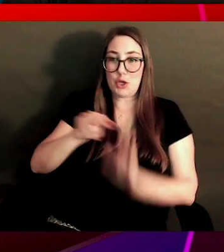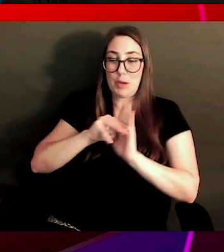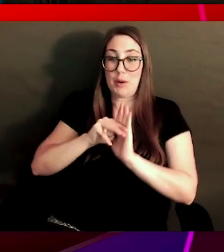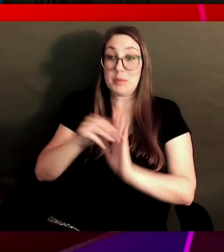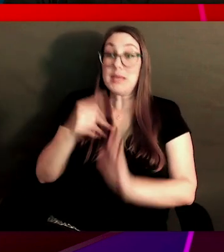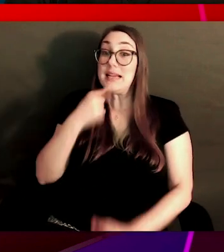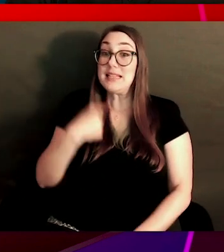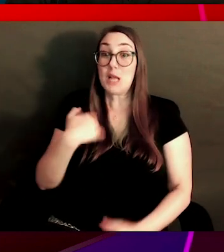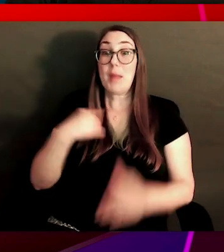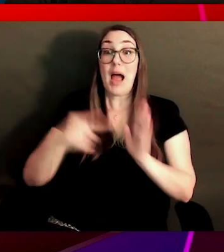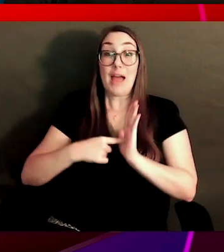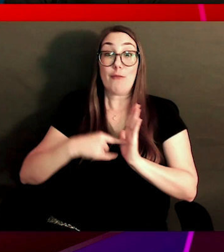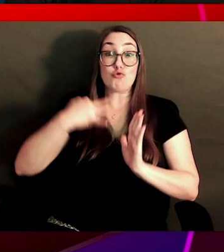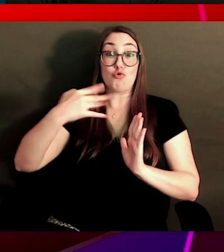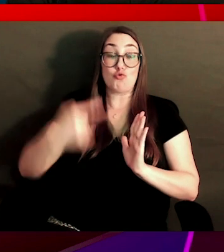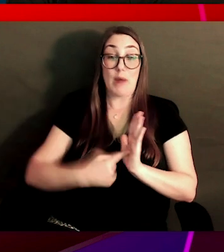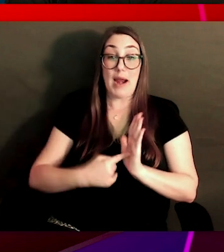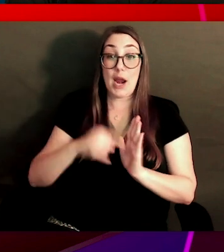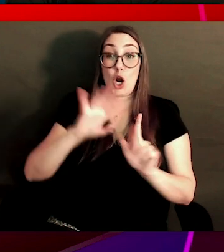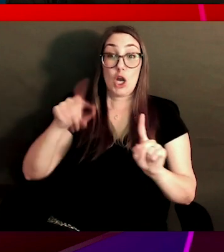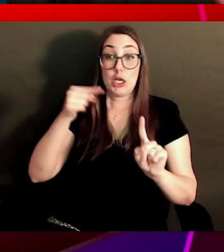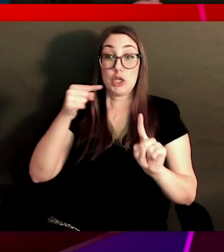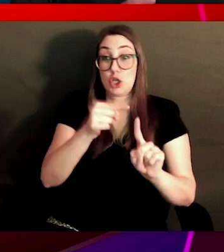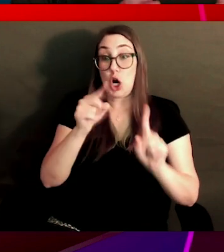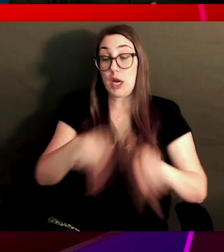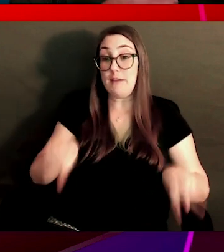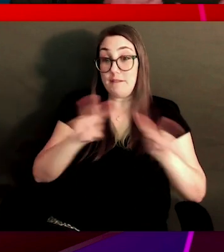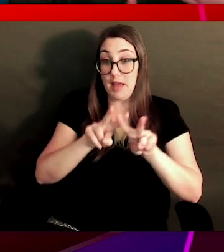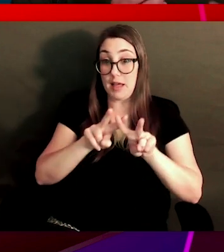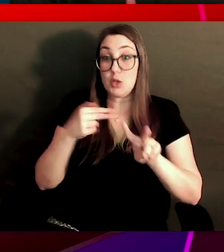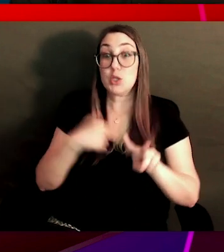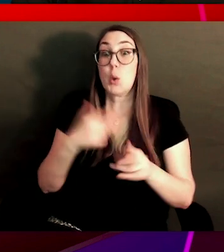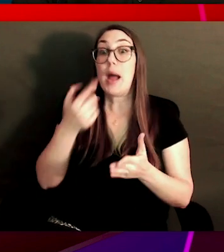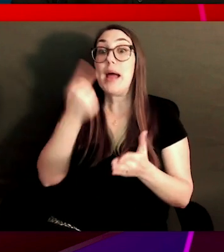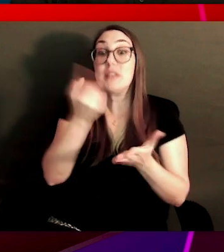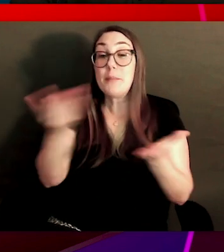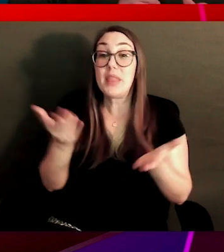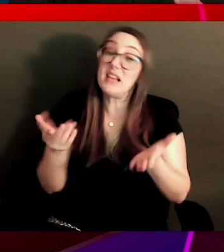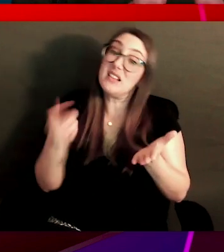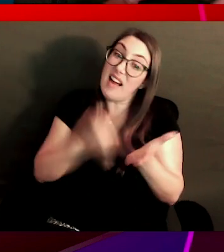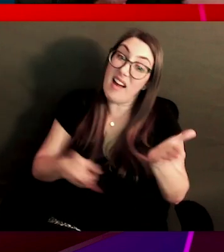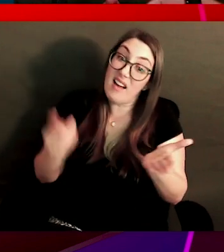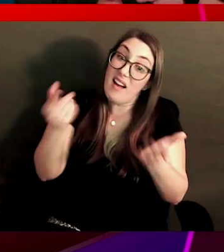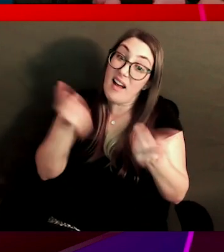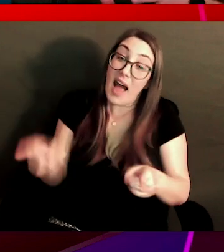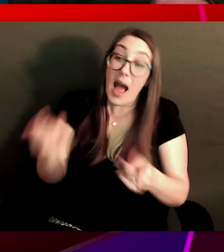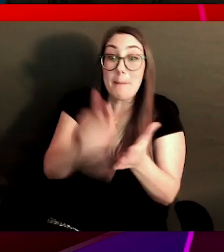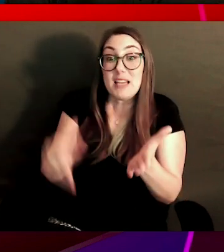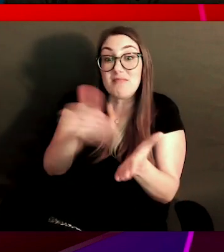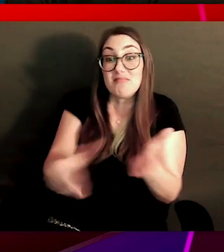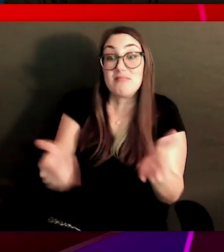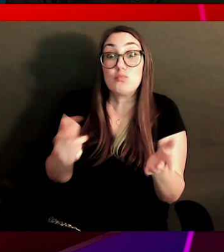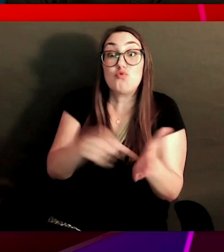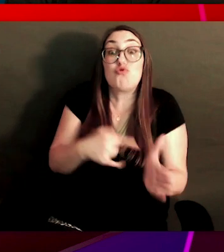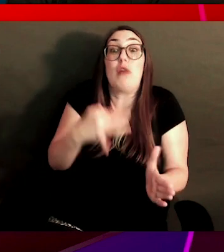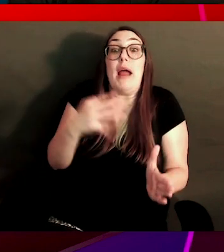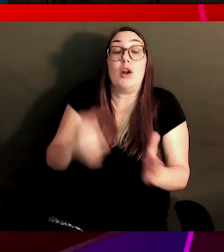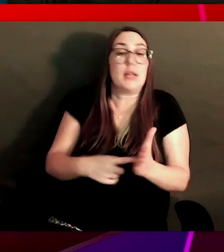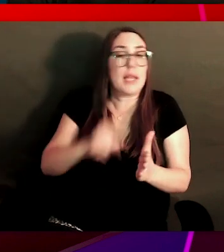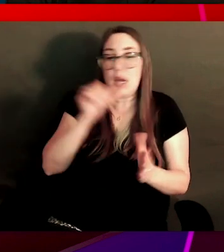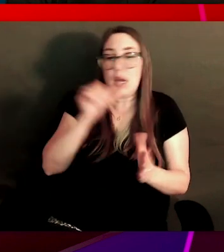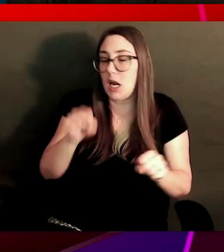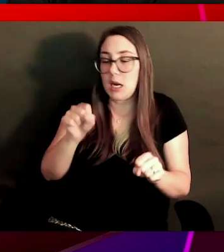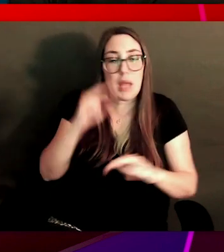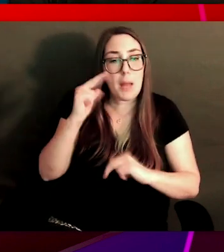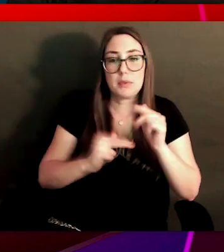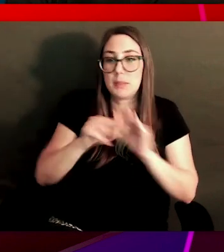values. So I have some classes here that occur very rarely, and you're likely not going to be able to build a model that can accurately predict those. So I'm going to go ahead and